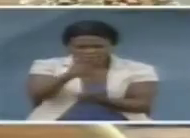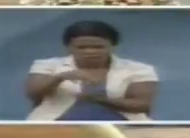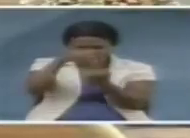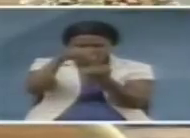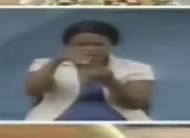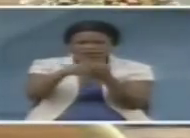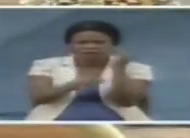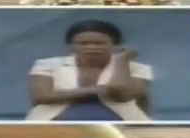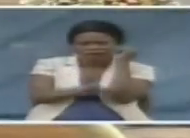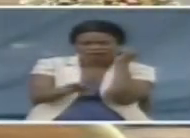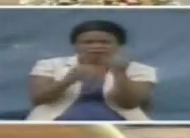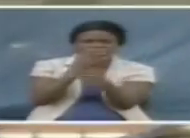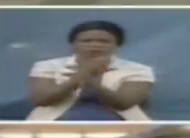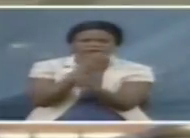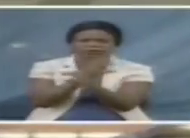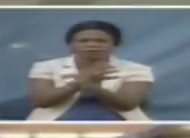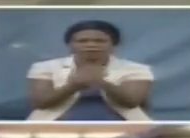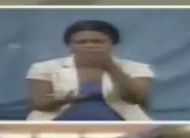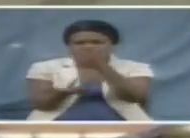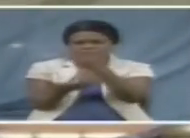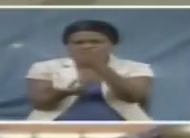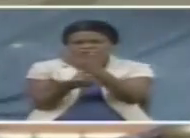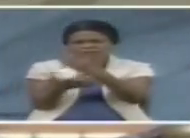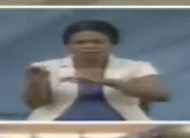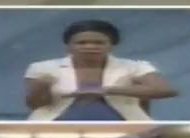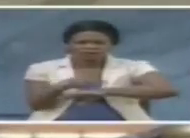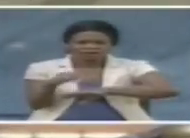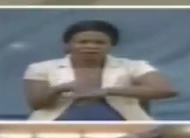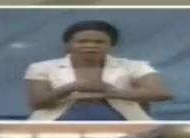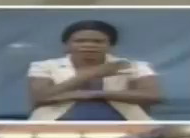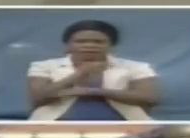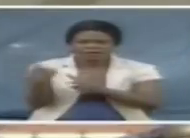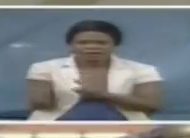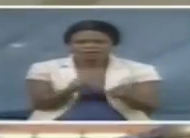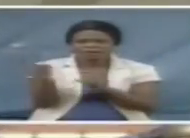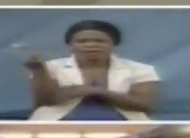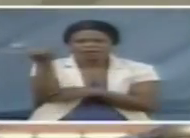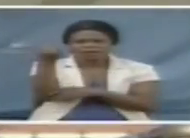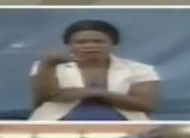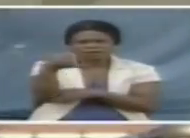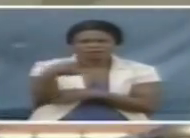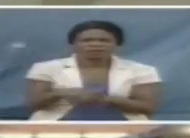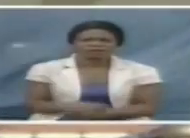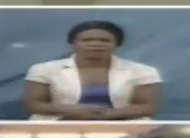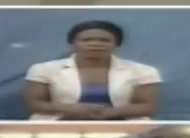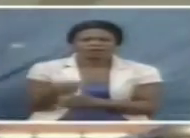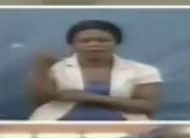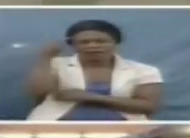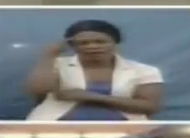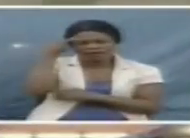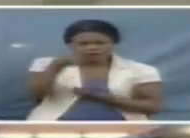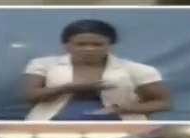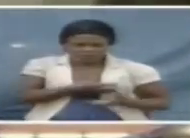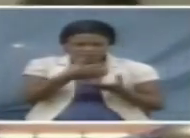universities, university colleges specialized in the fields of science, technology, mathematics, and performing